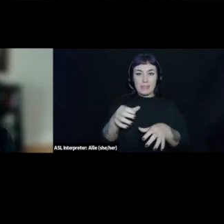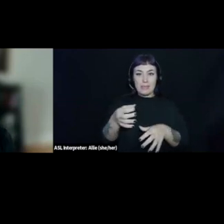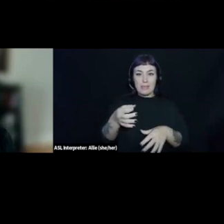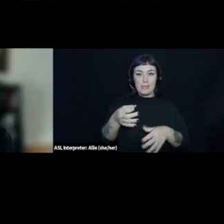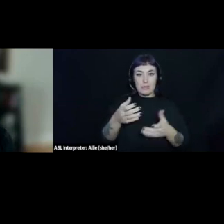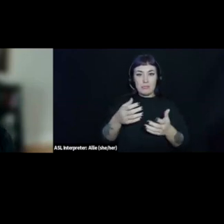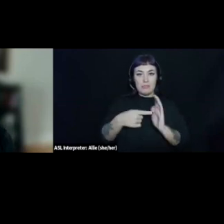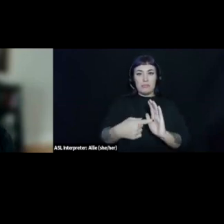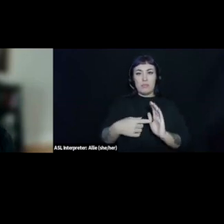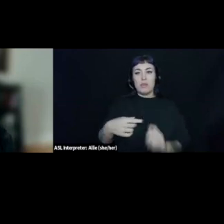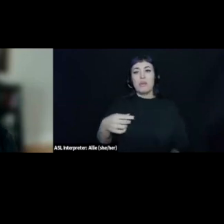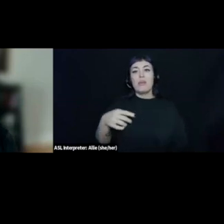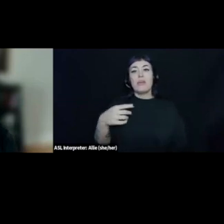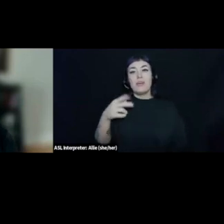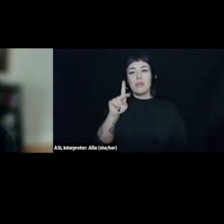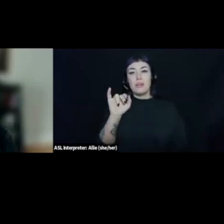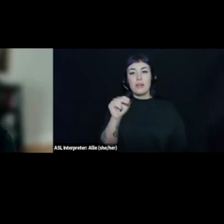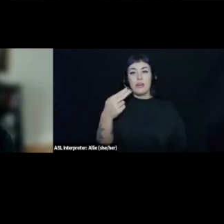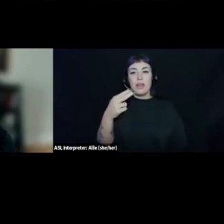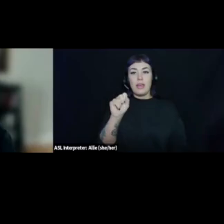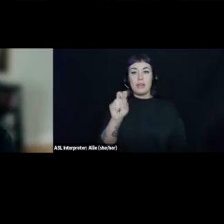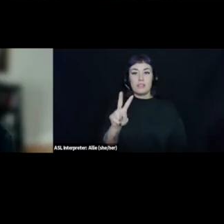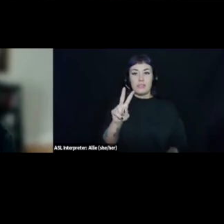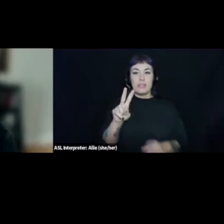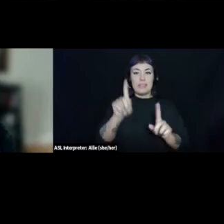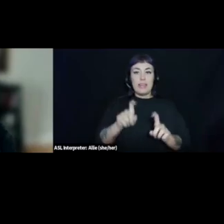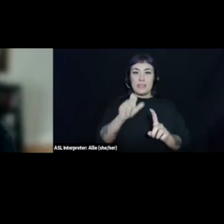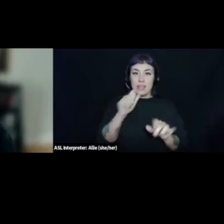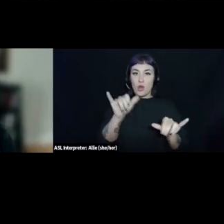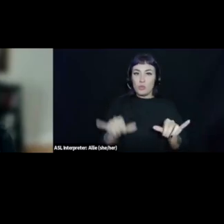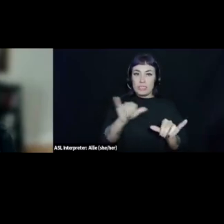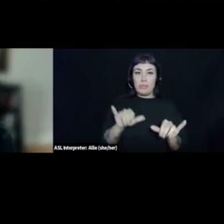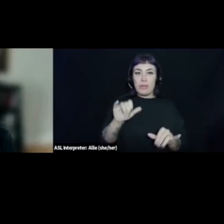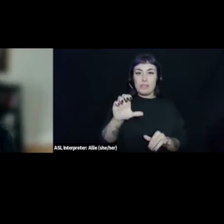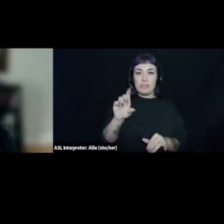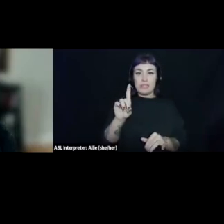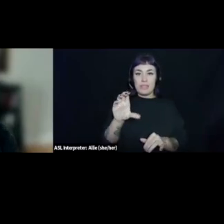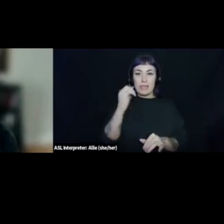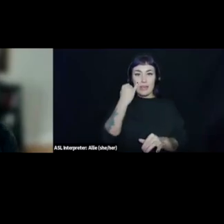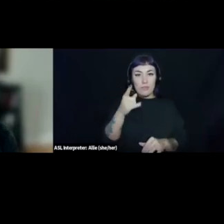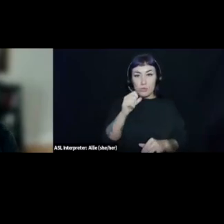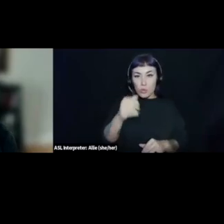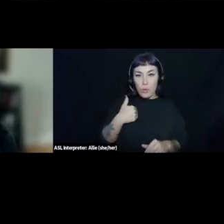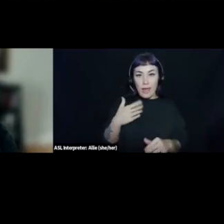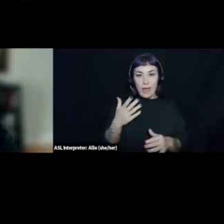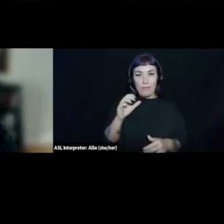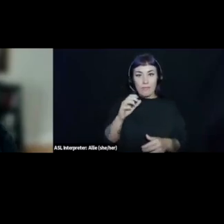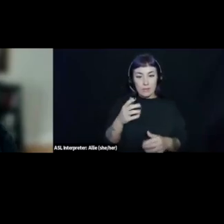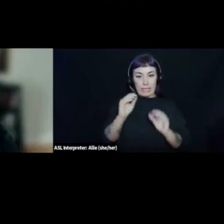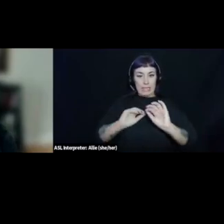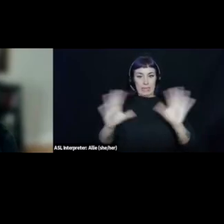Yeah, HSV testing is no longer recommended as routine by the CDC because if you don't have an active